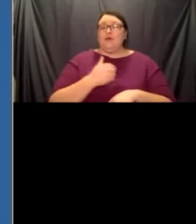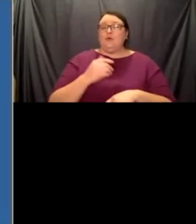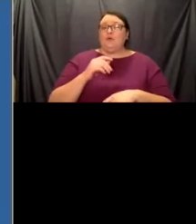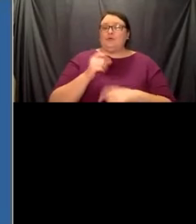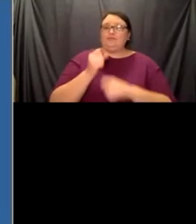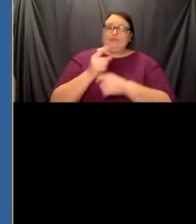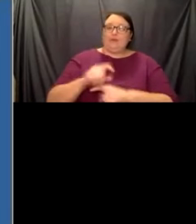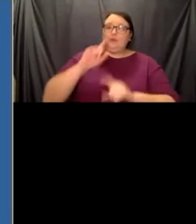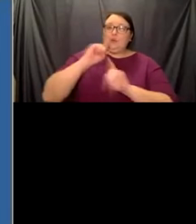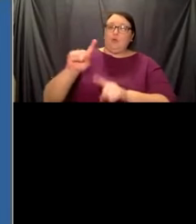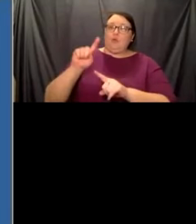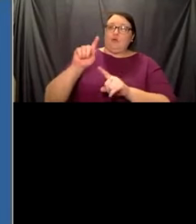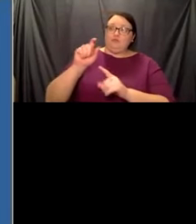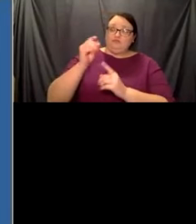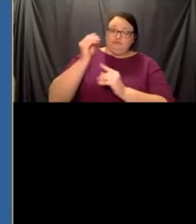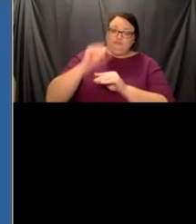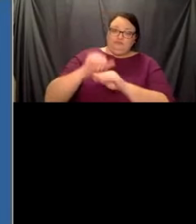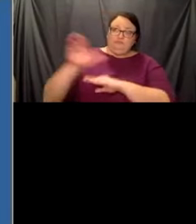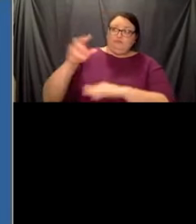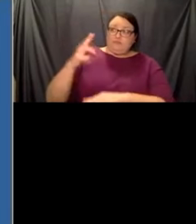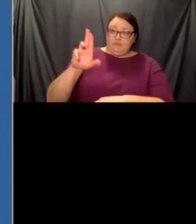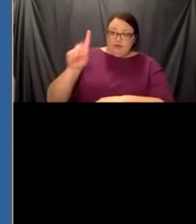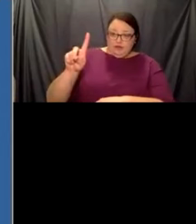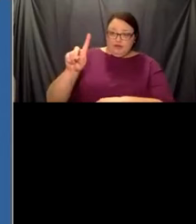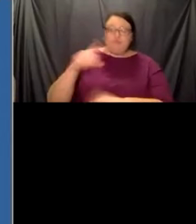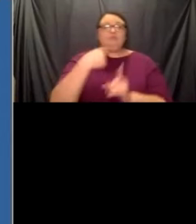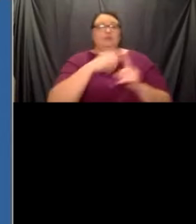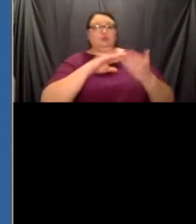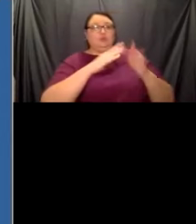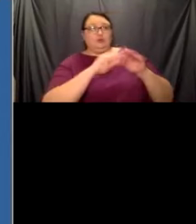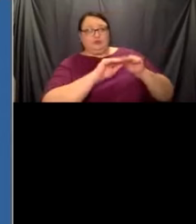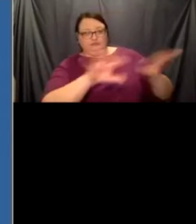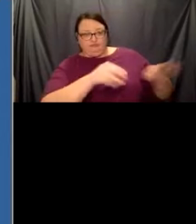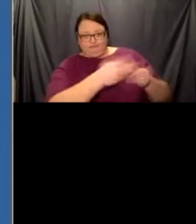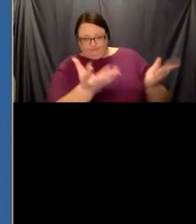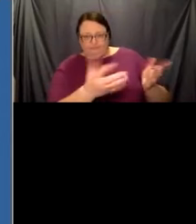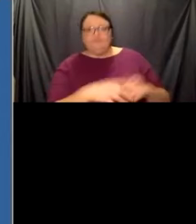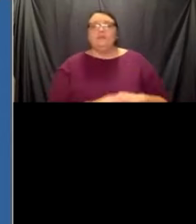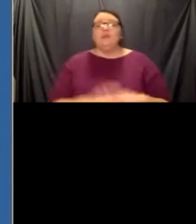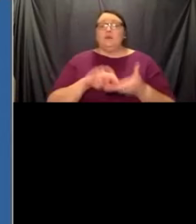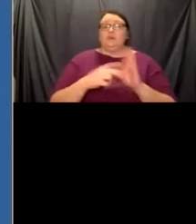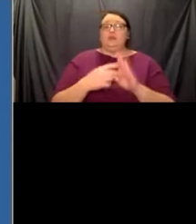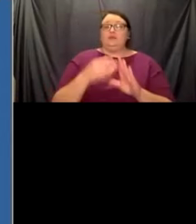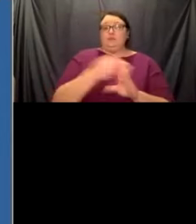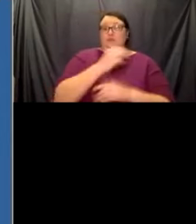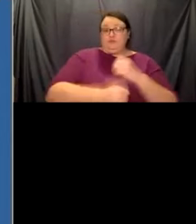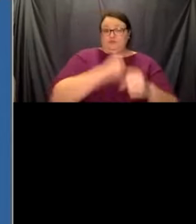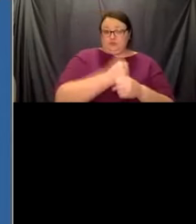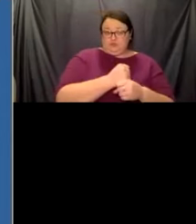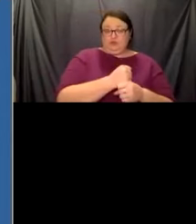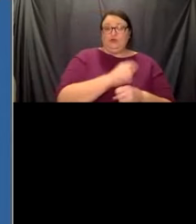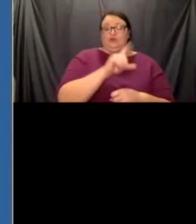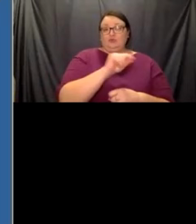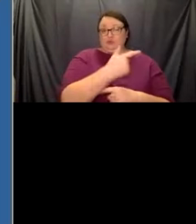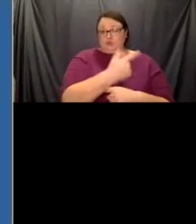y evaluación de desempeño anual consolidado, o CAPER por sus siglas en inglés.